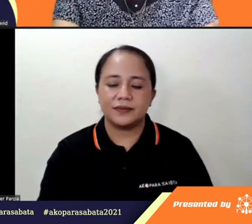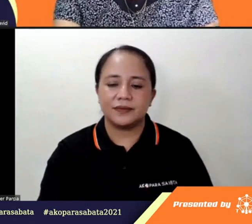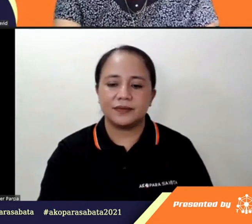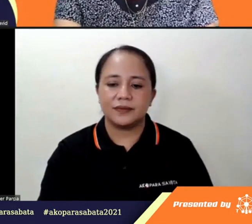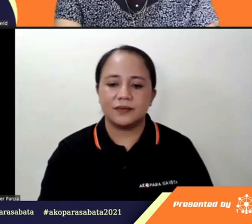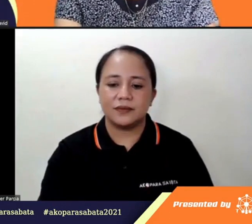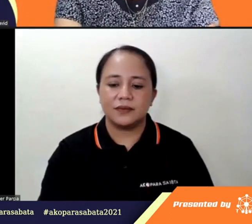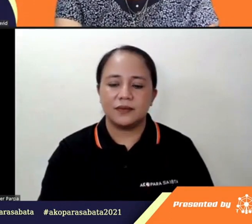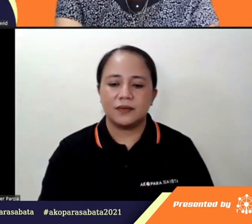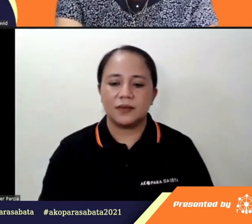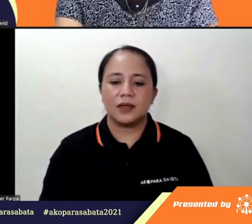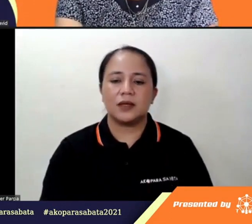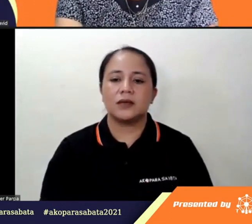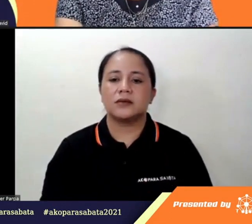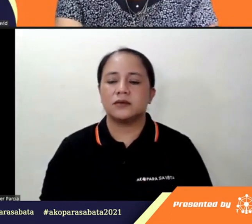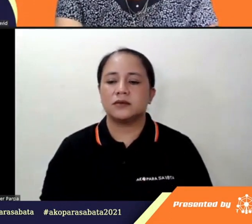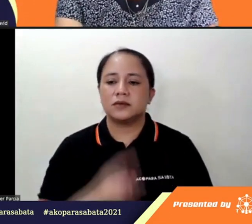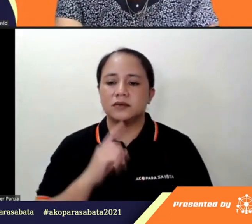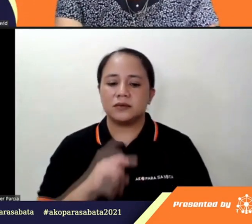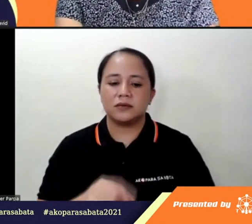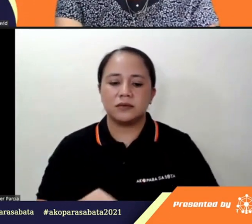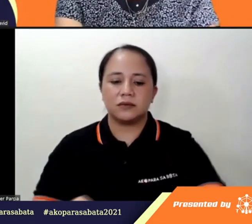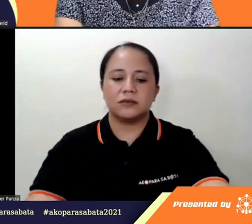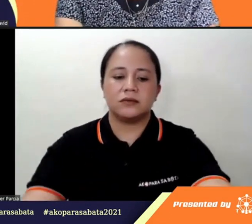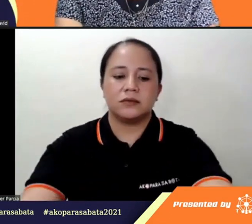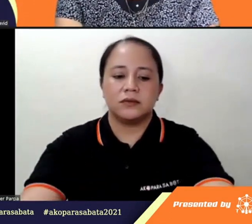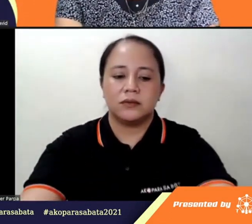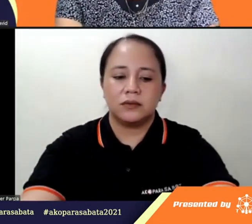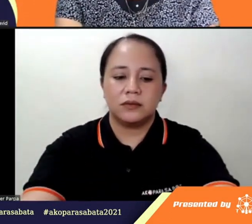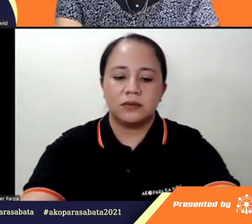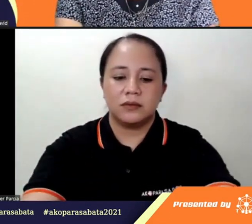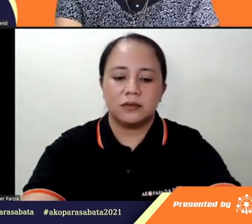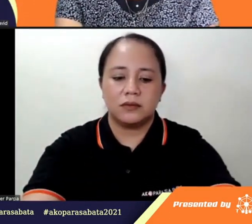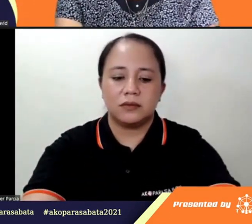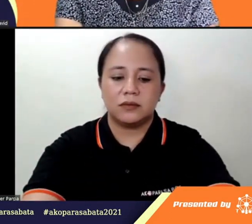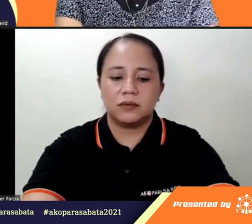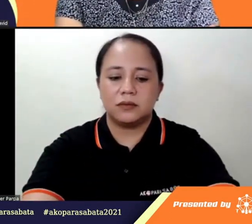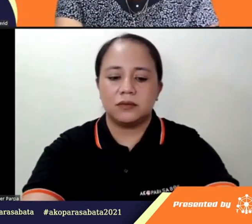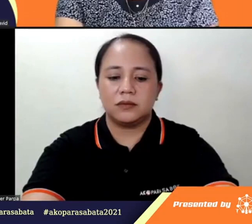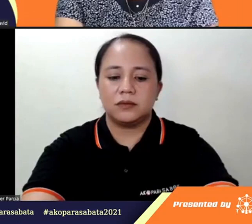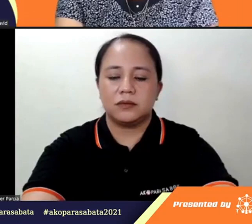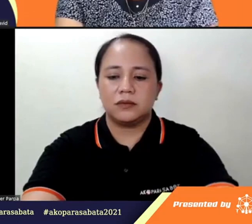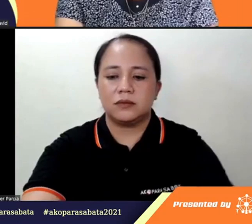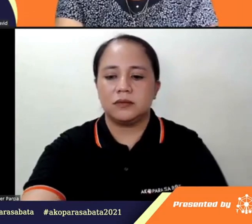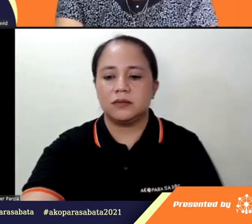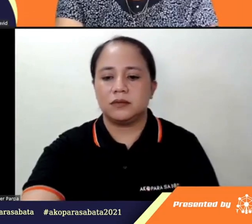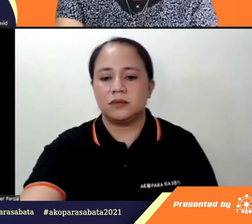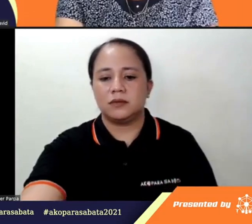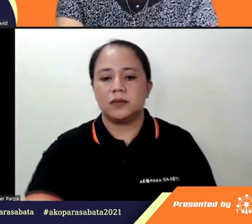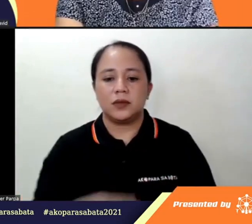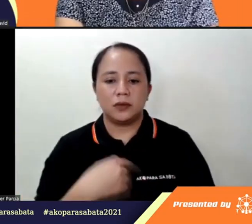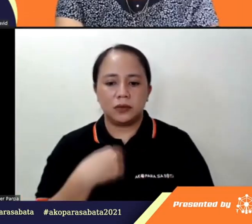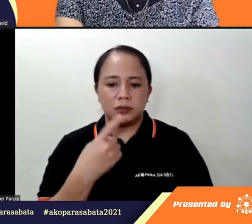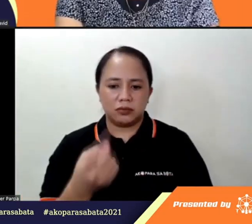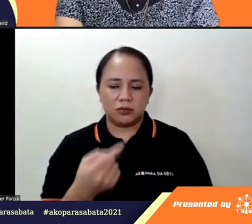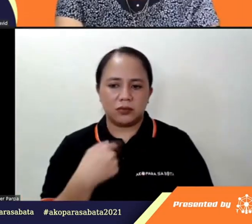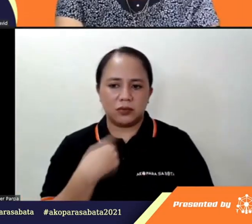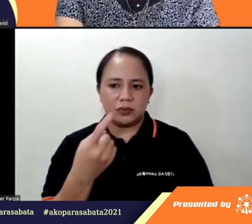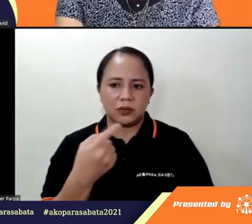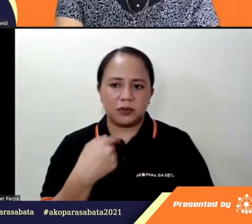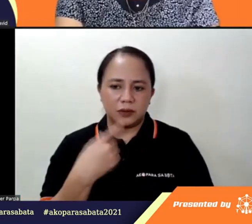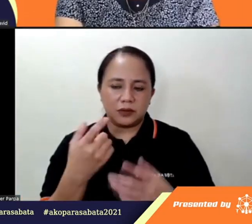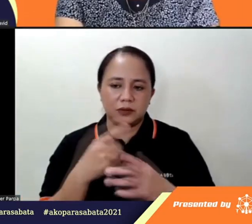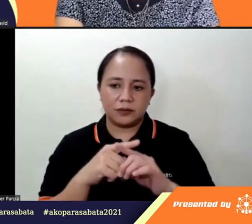It's funny kasi parang right now, I'm just looking at the study of one of my students. And parang dun sa study niya, tinignan niya yung